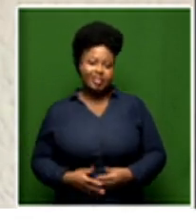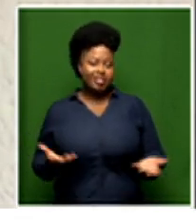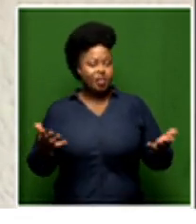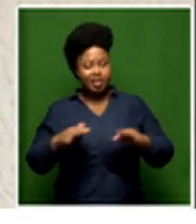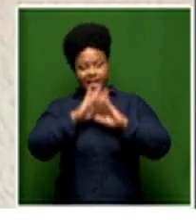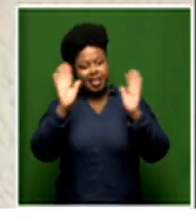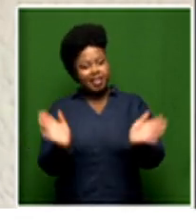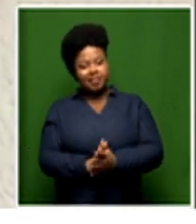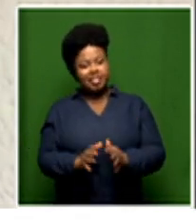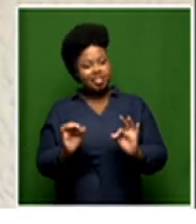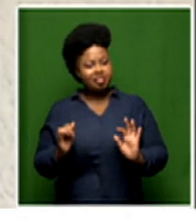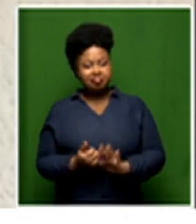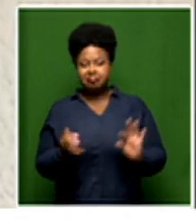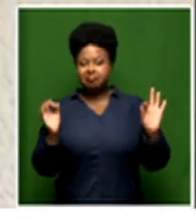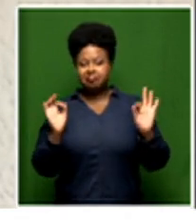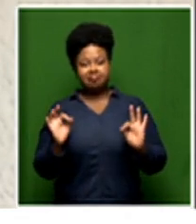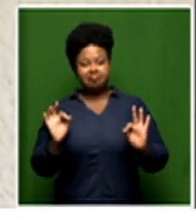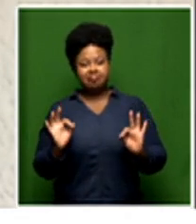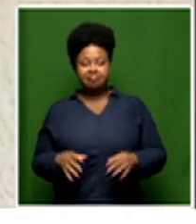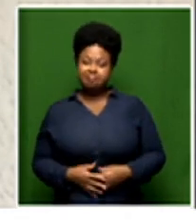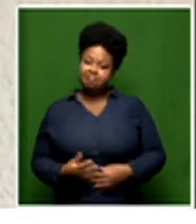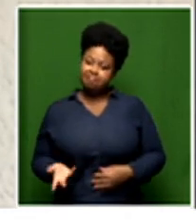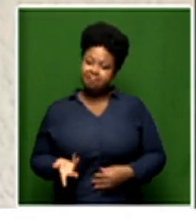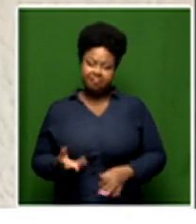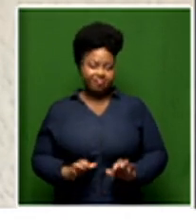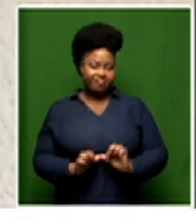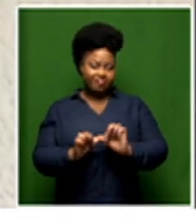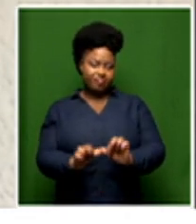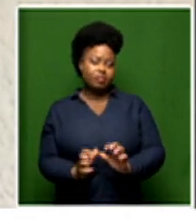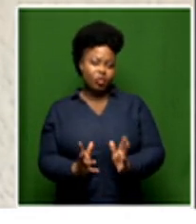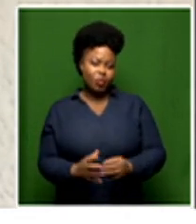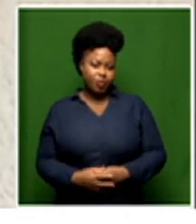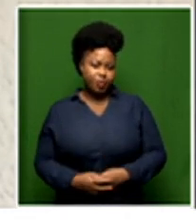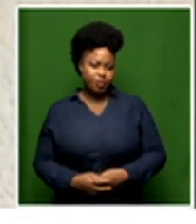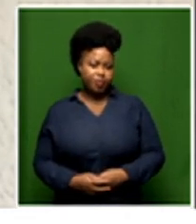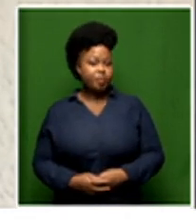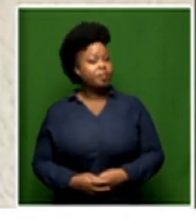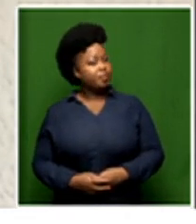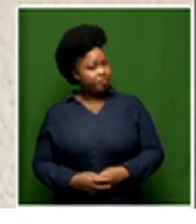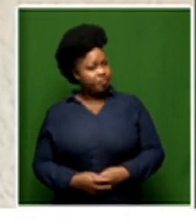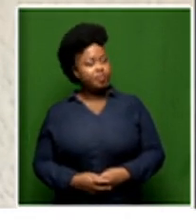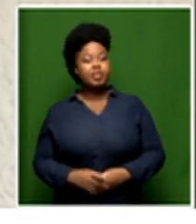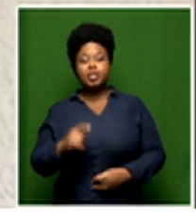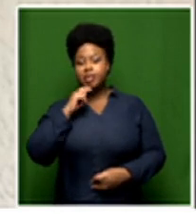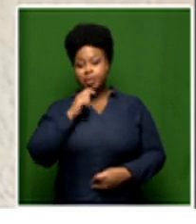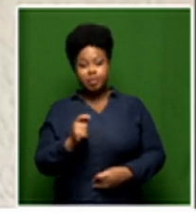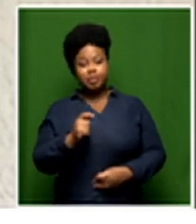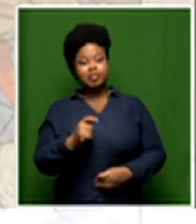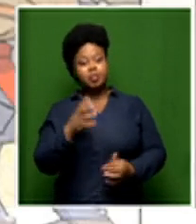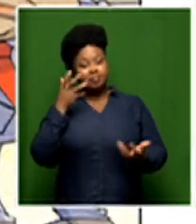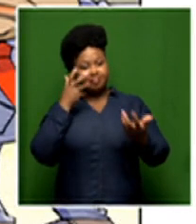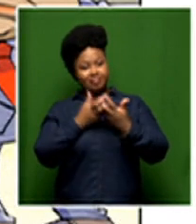everything just continued from there. Yeah, the stars definitely